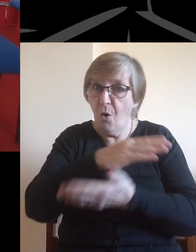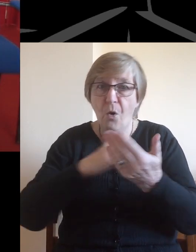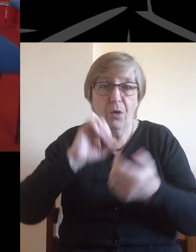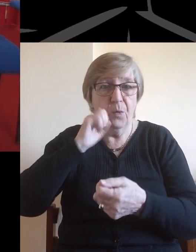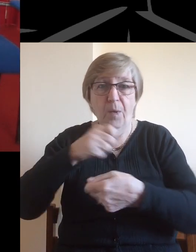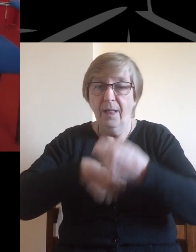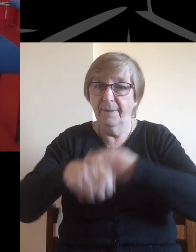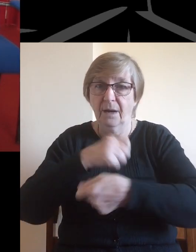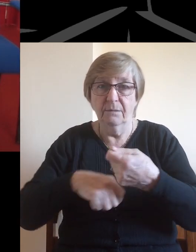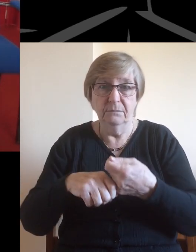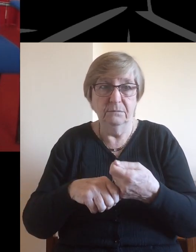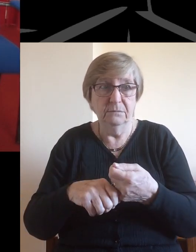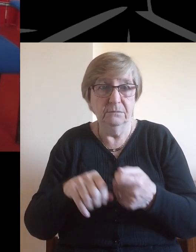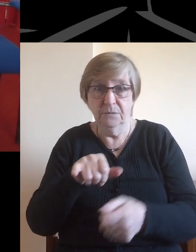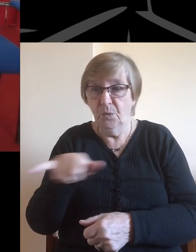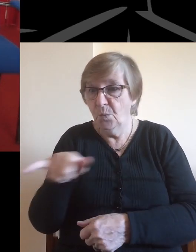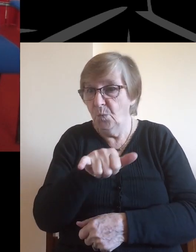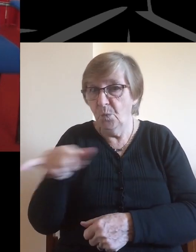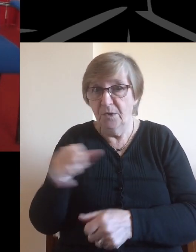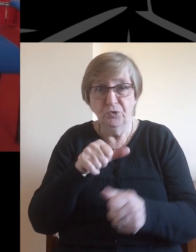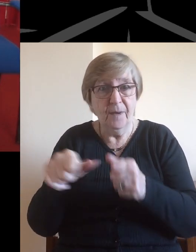So which of the two is more effective?